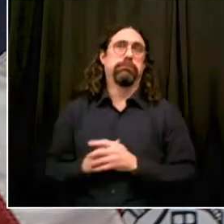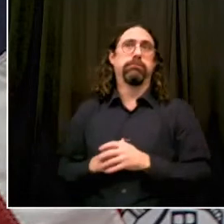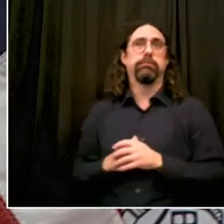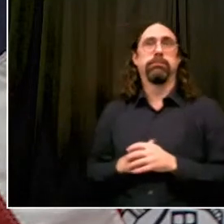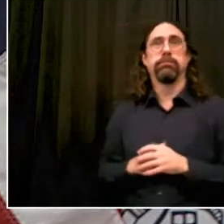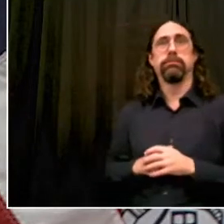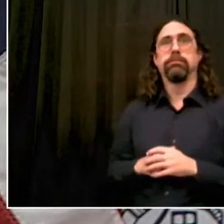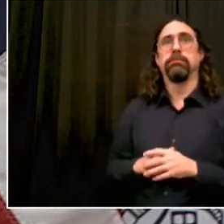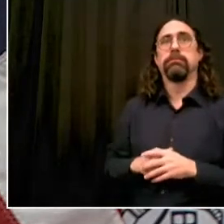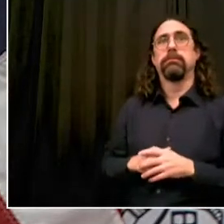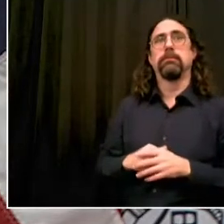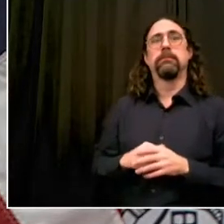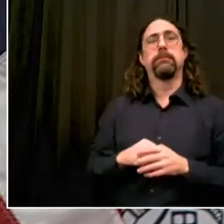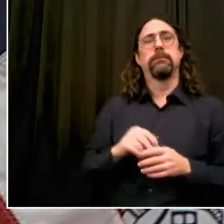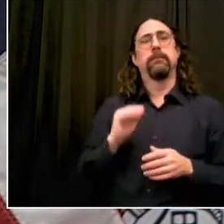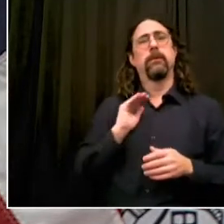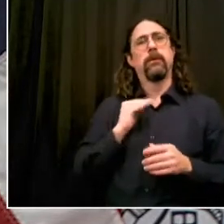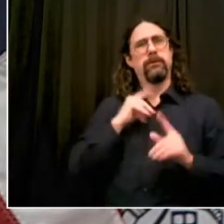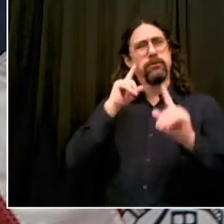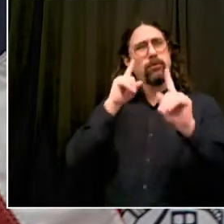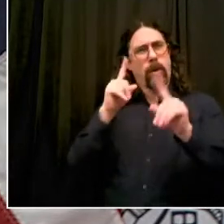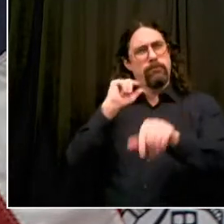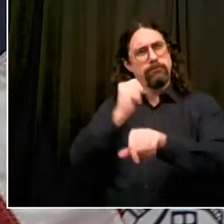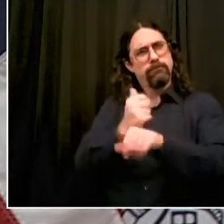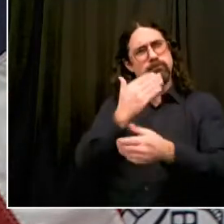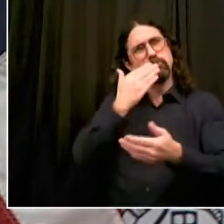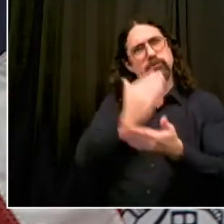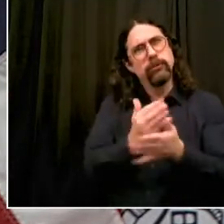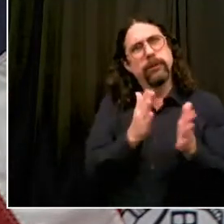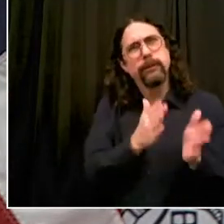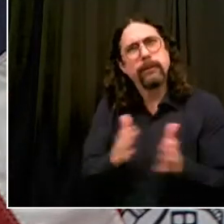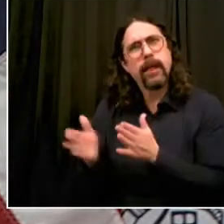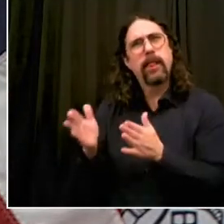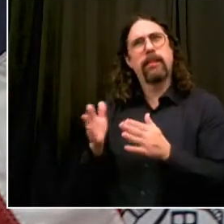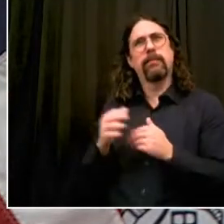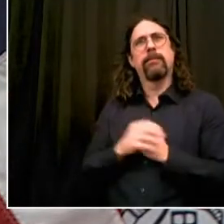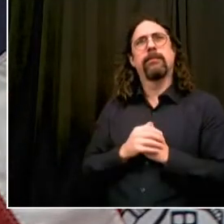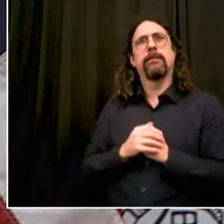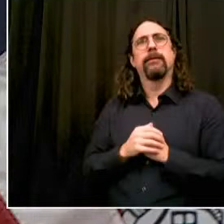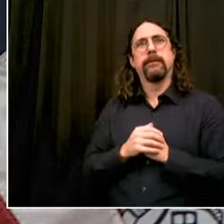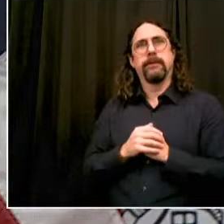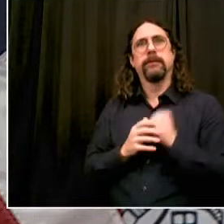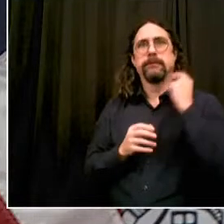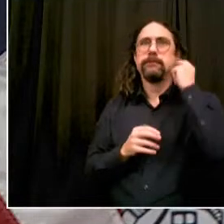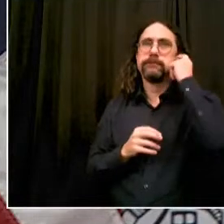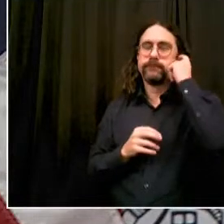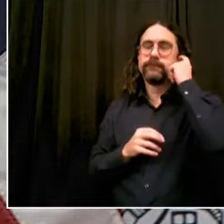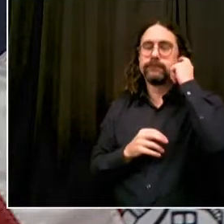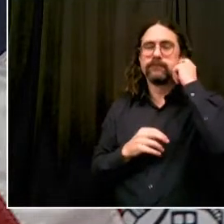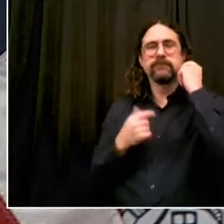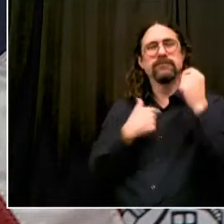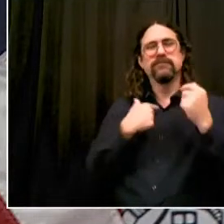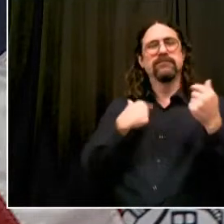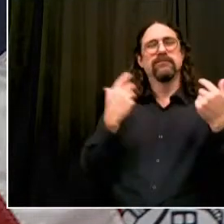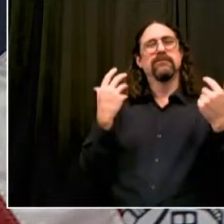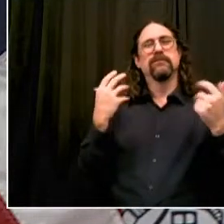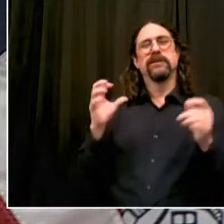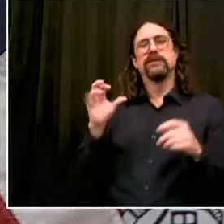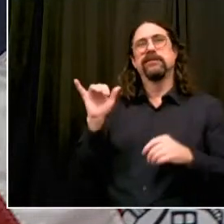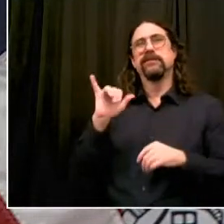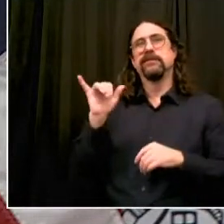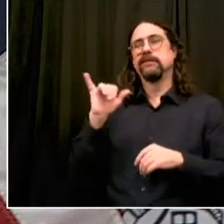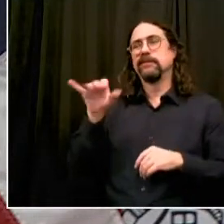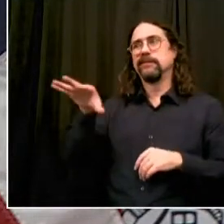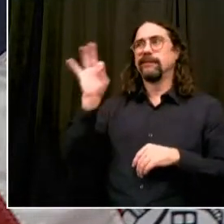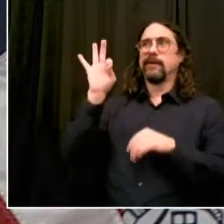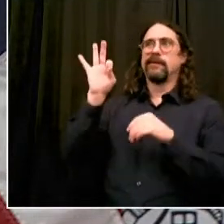the possibilities for us because we learned so much. So, no, I felt very bad about it. And I felt, pained. I didn't